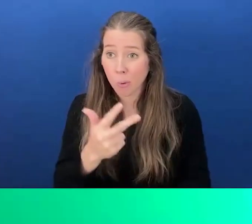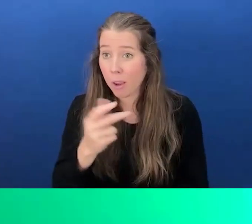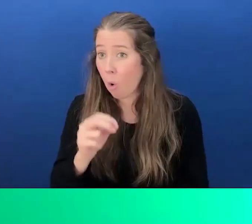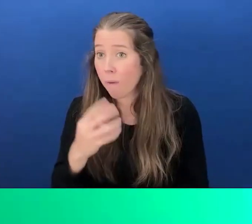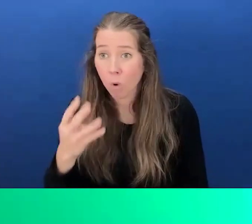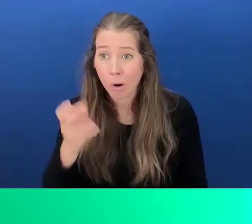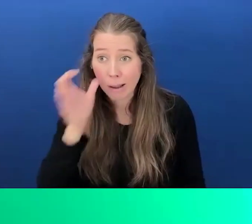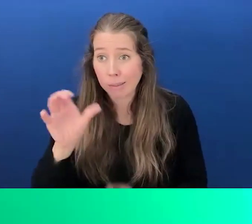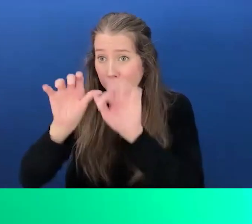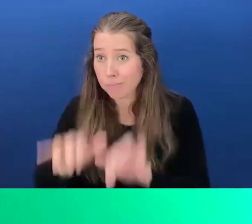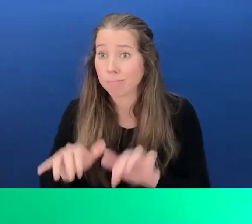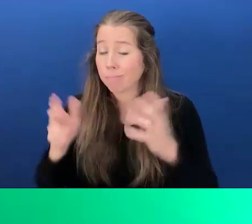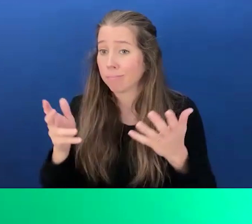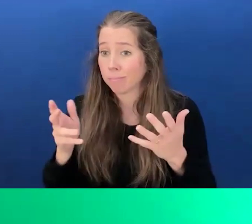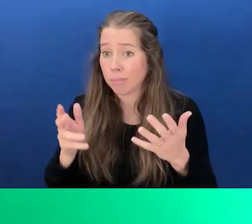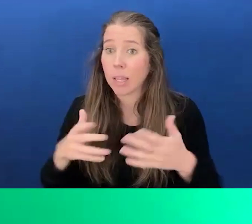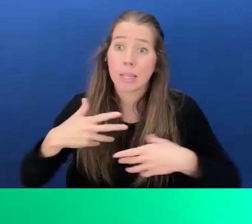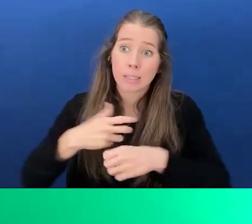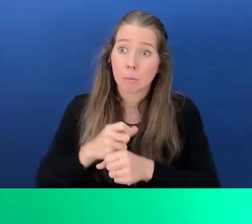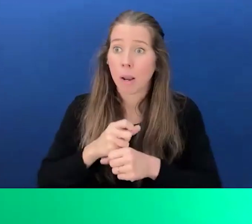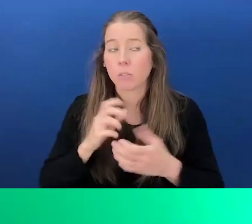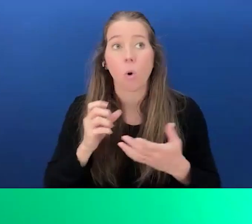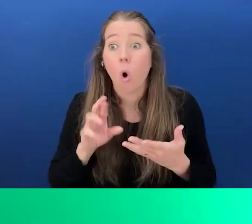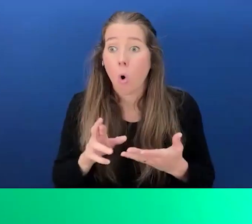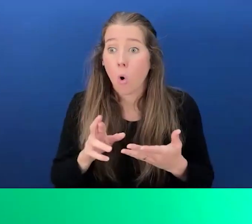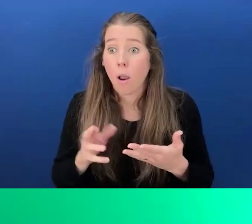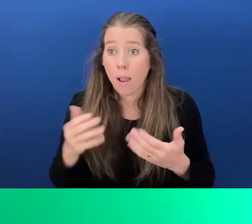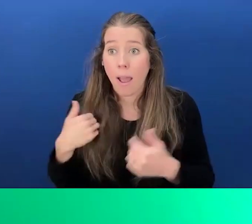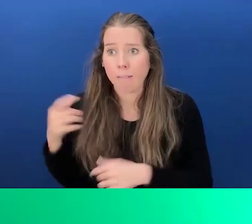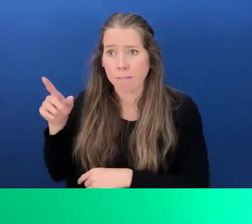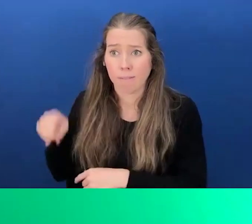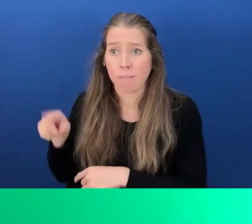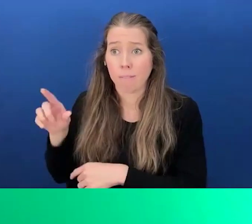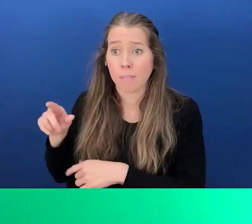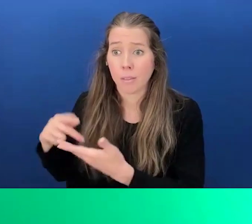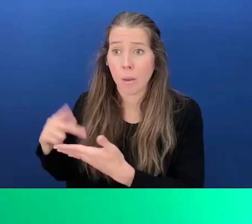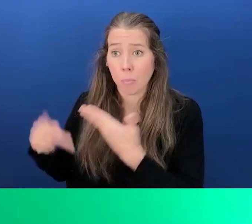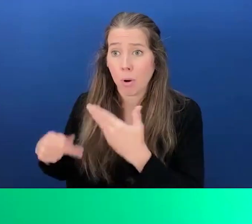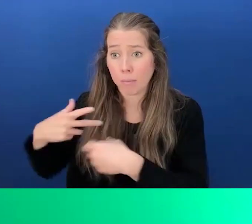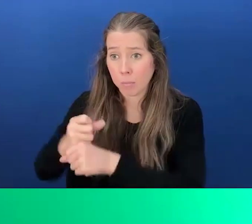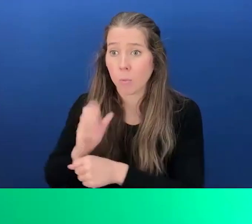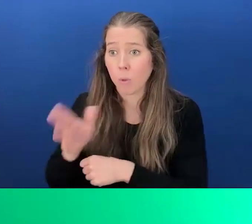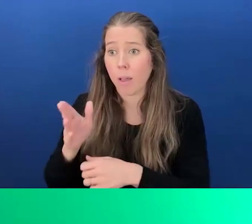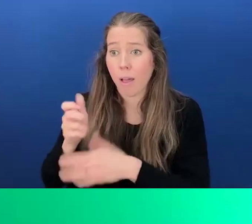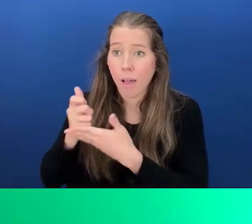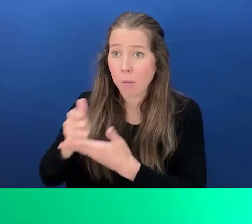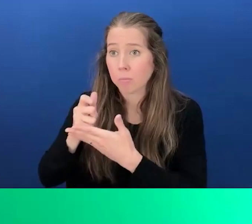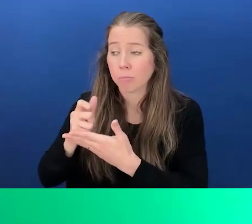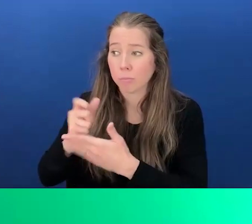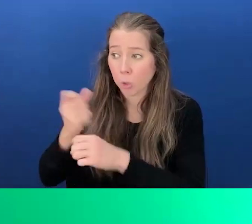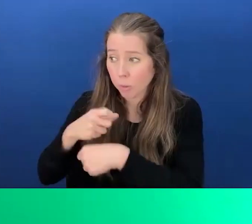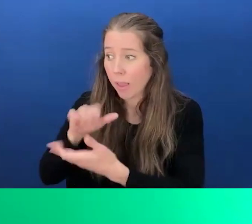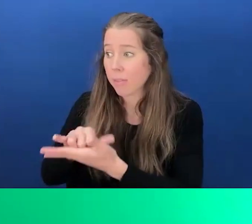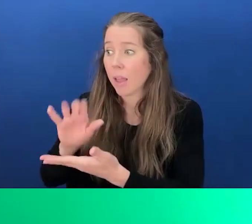want, go summarize or even have it help you summarize. It will help you create the prompt that you then send to